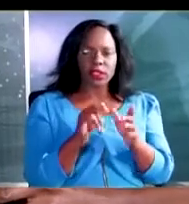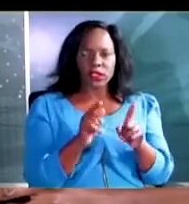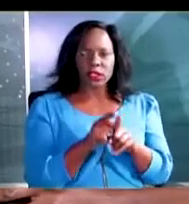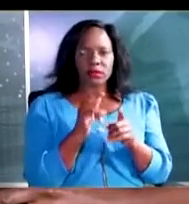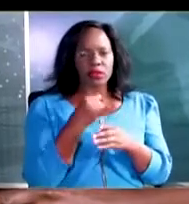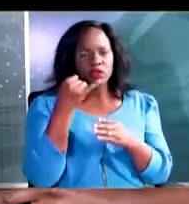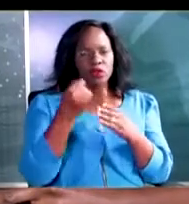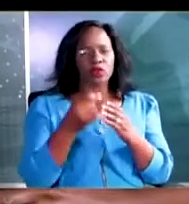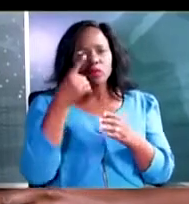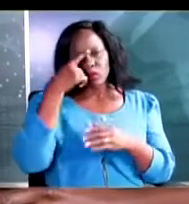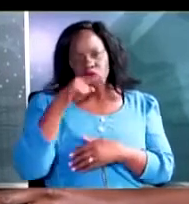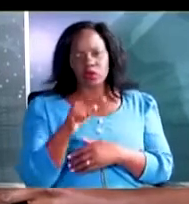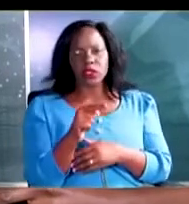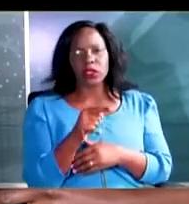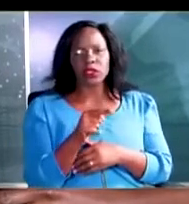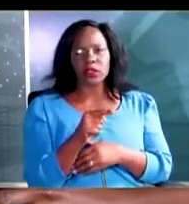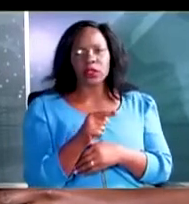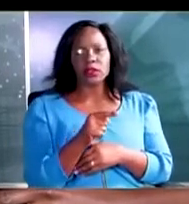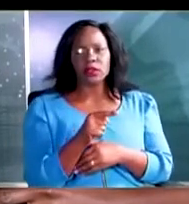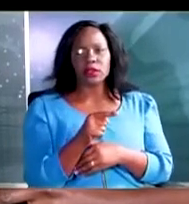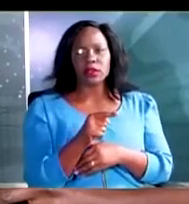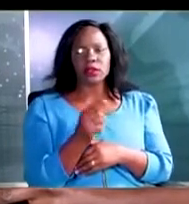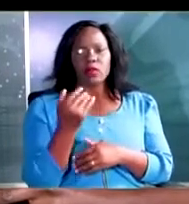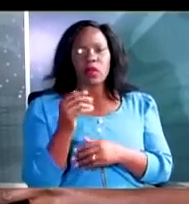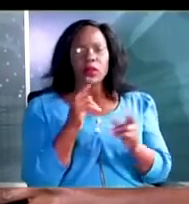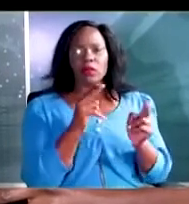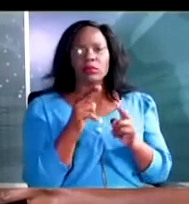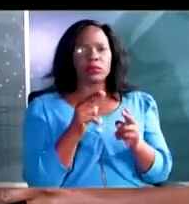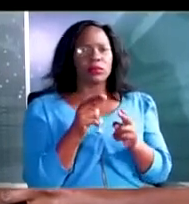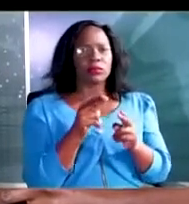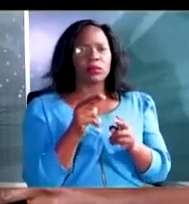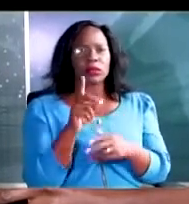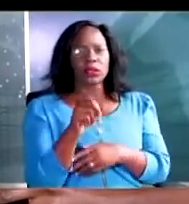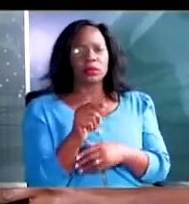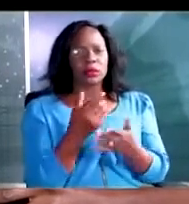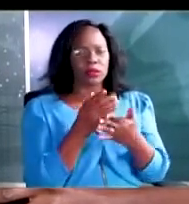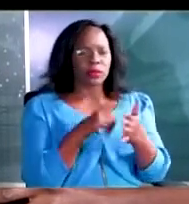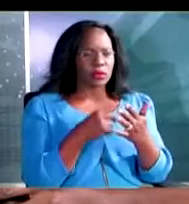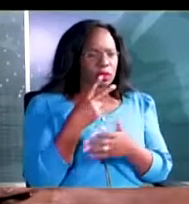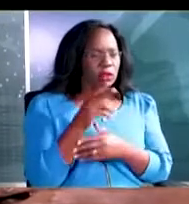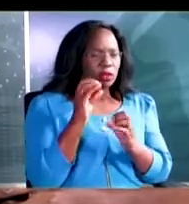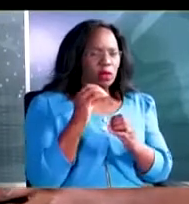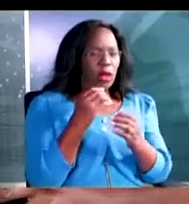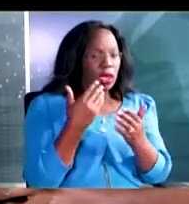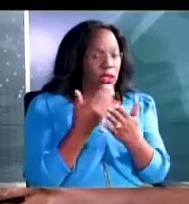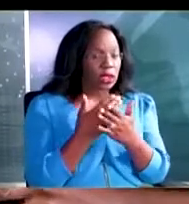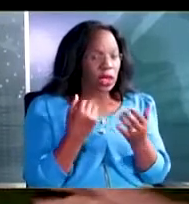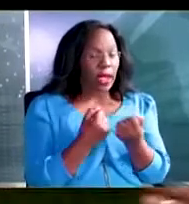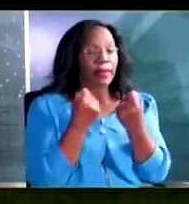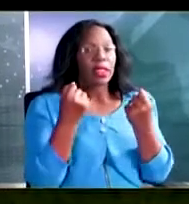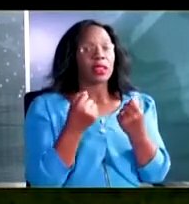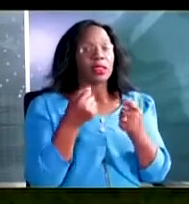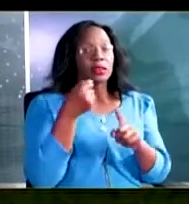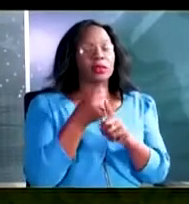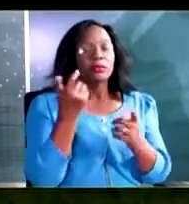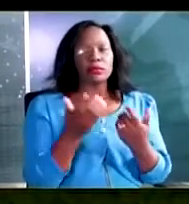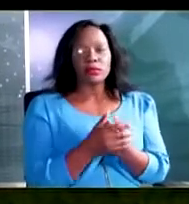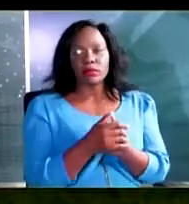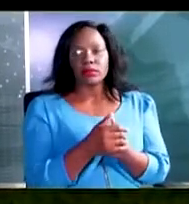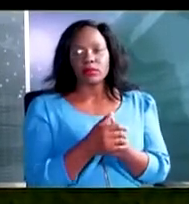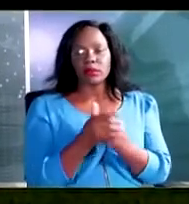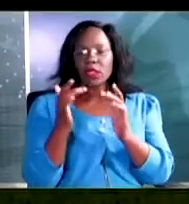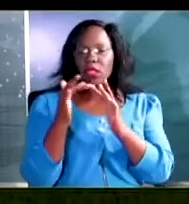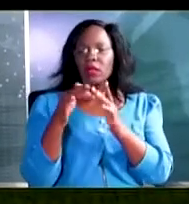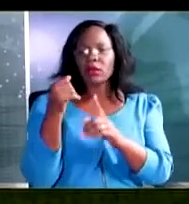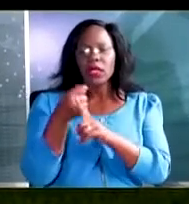insurance policy. It's very often a cost that you don't realize until you're hit by an attack. And cyber attacks